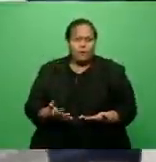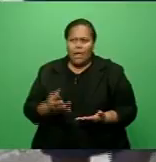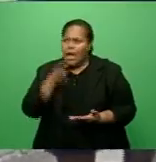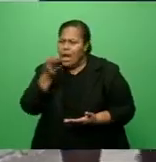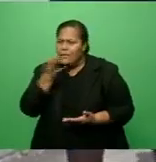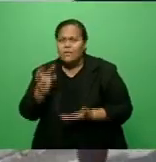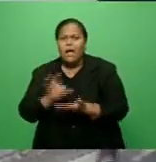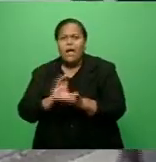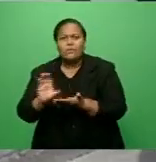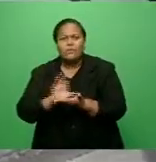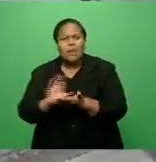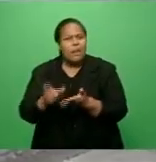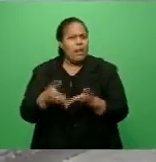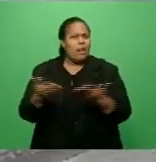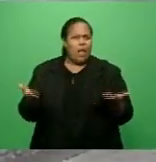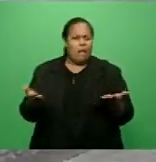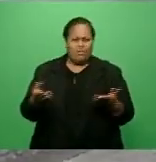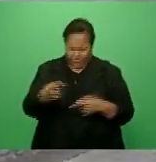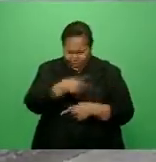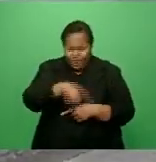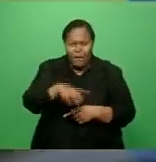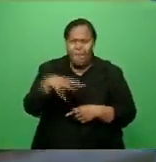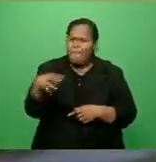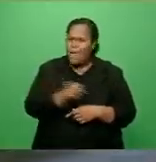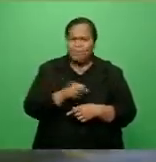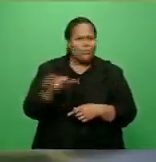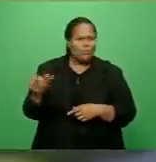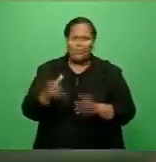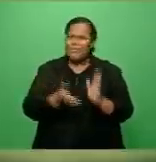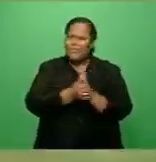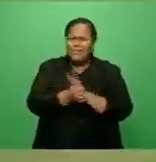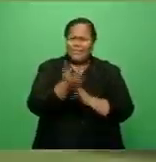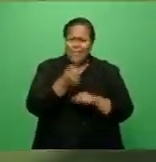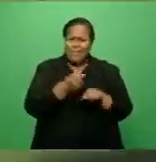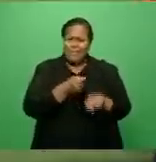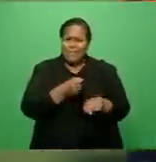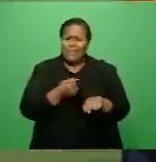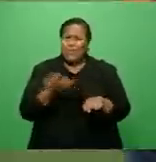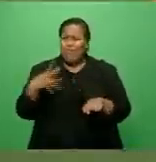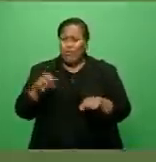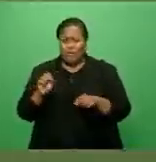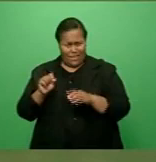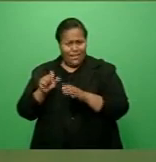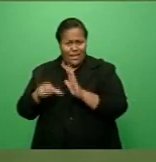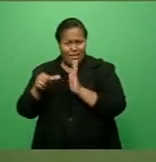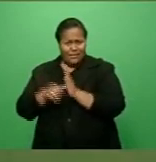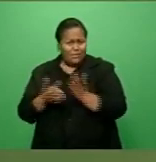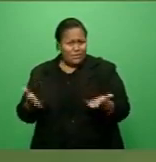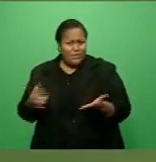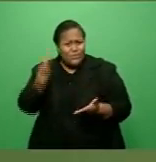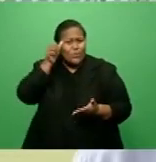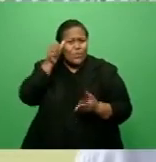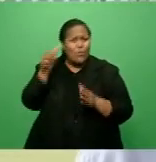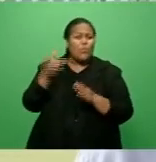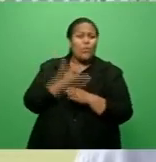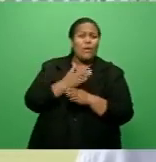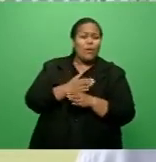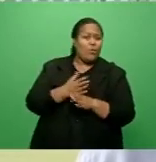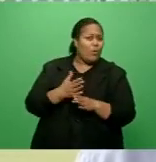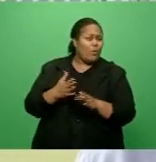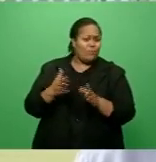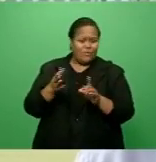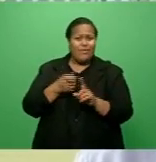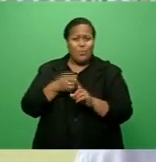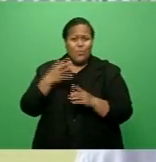are experts in the field and in their 40s who are knowing the job very well. We go through